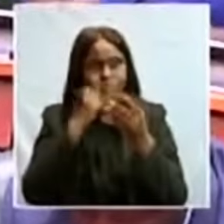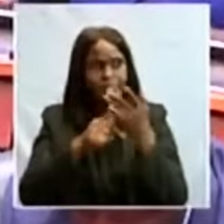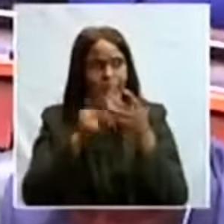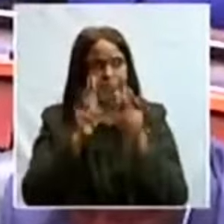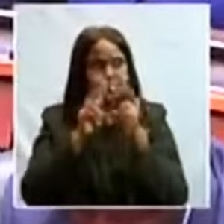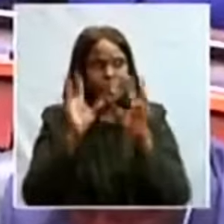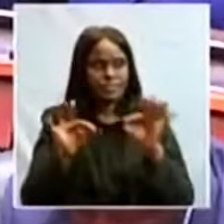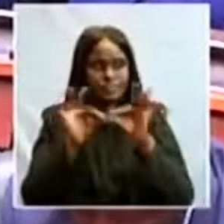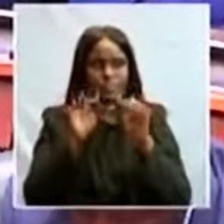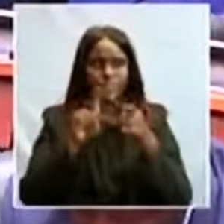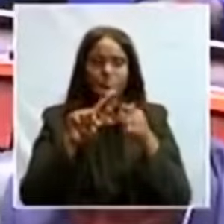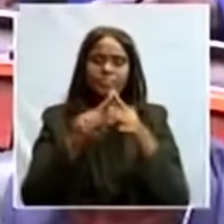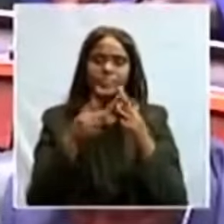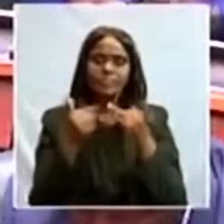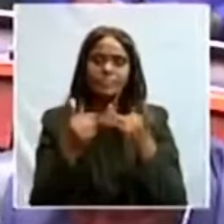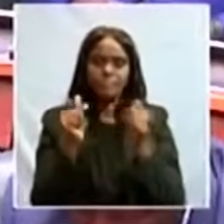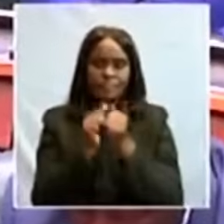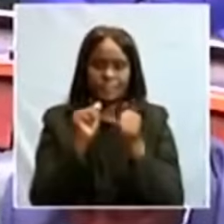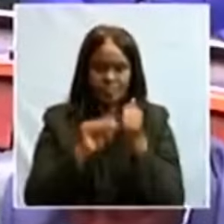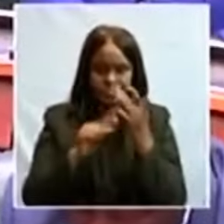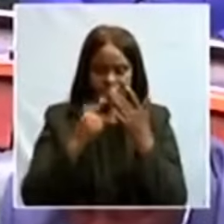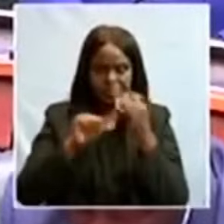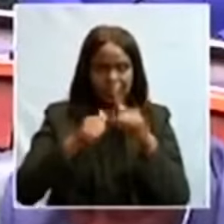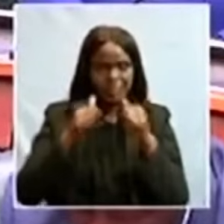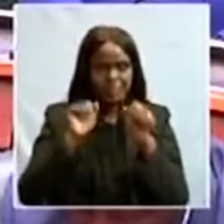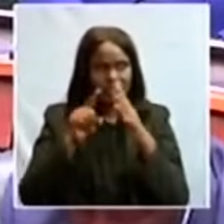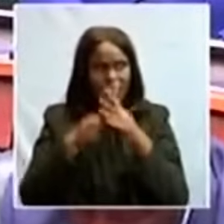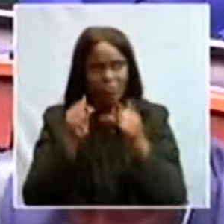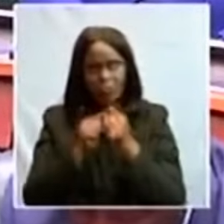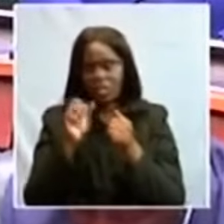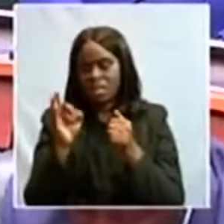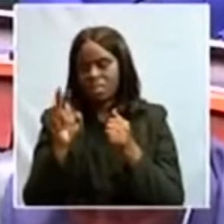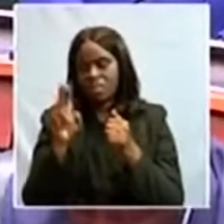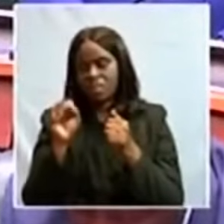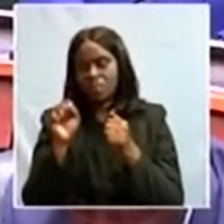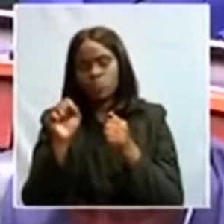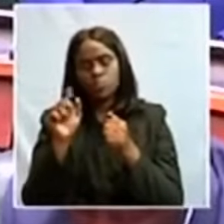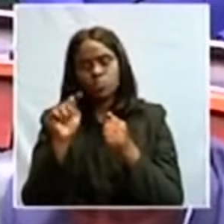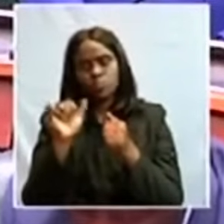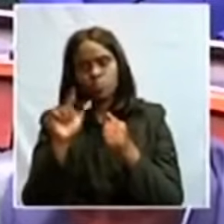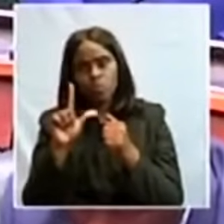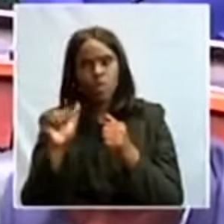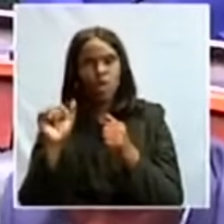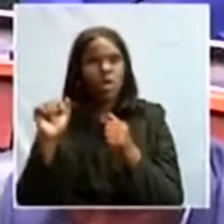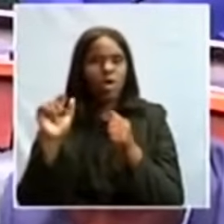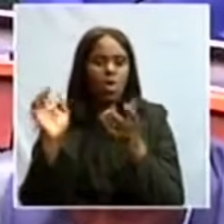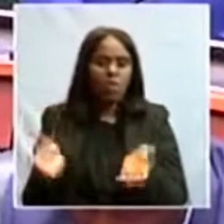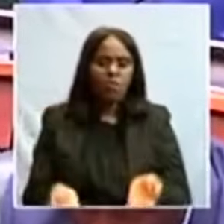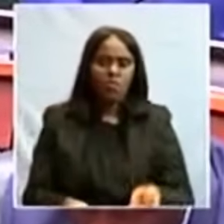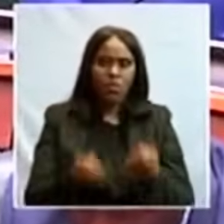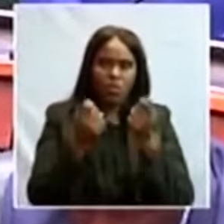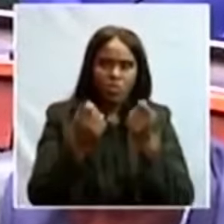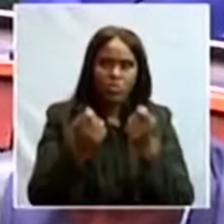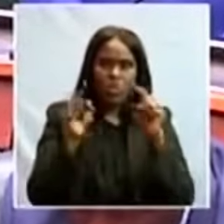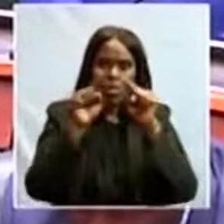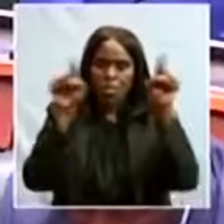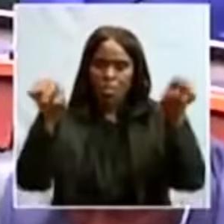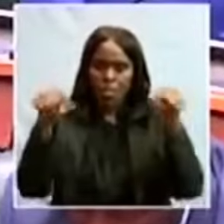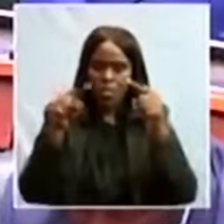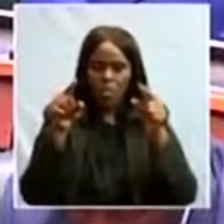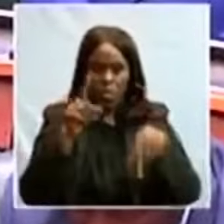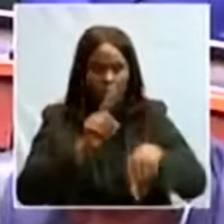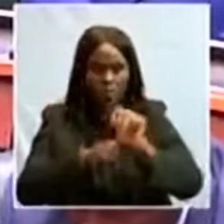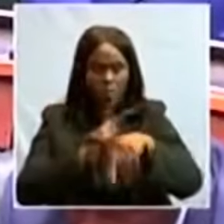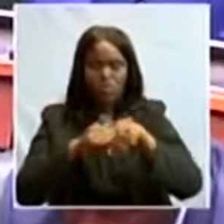is important we start. We can start with a futsal, you can start with a volleyball court, you can start with a